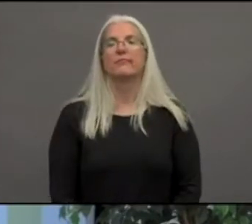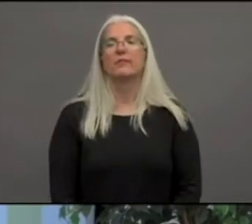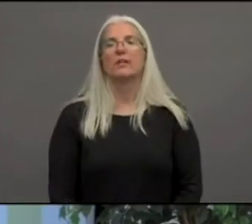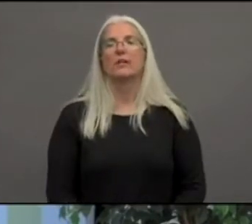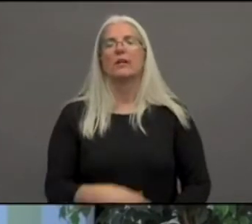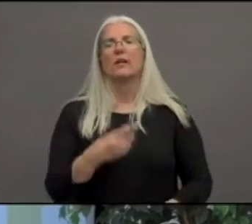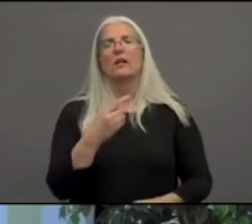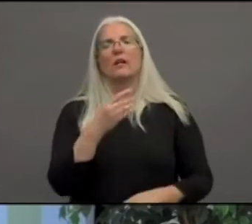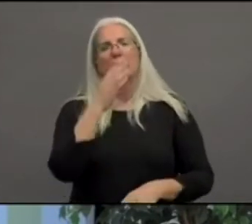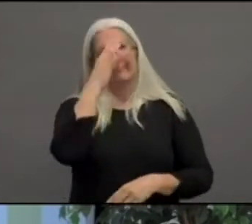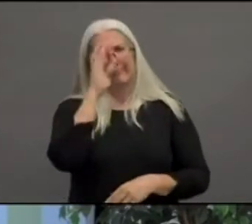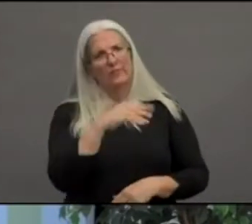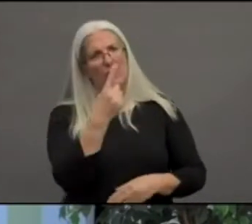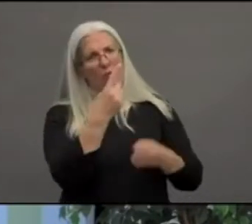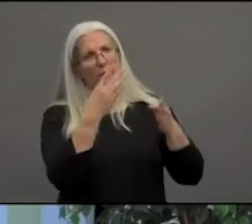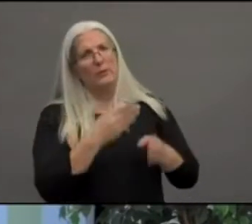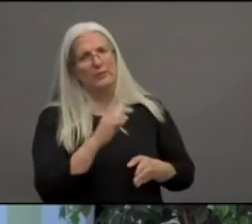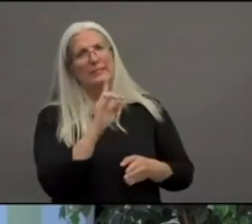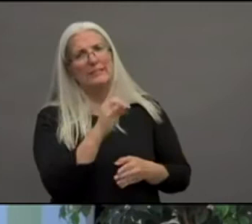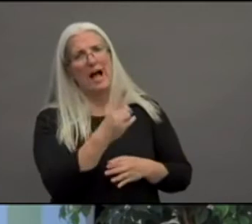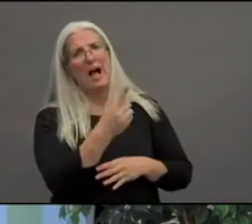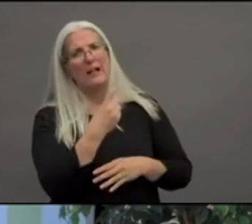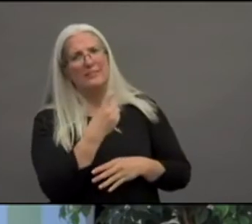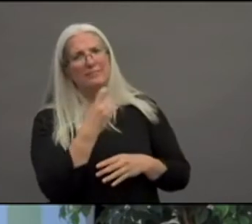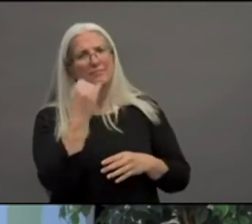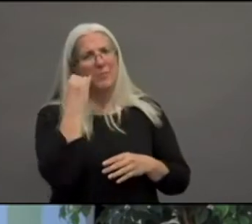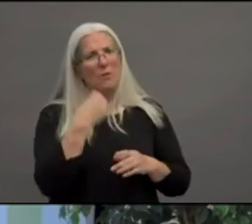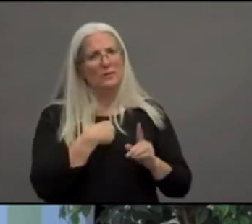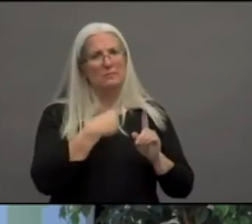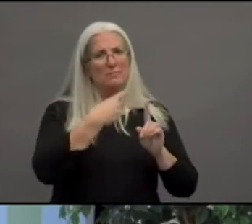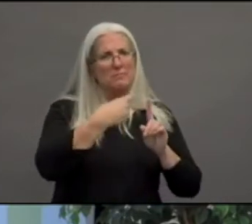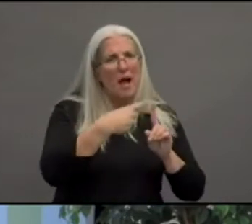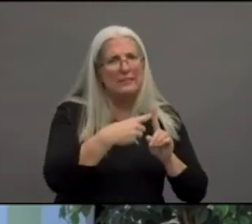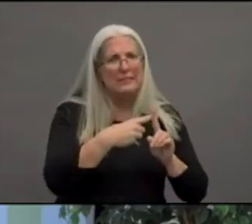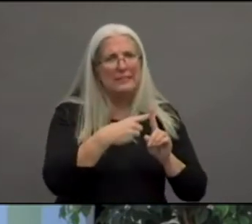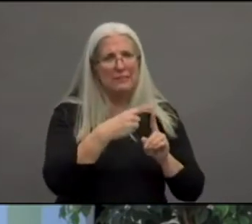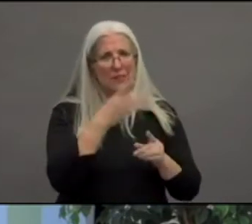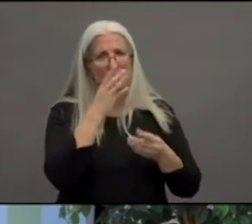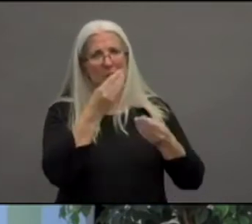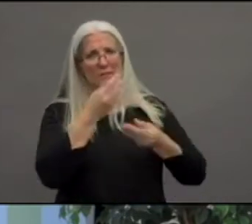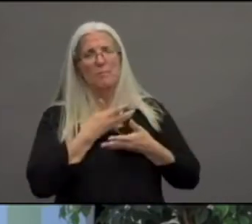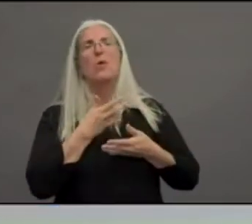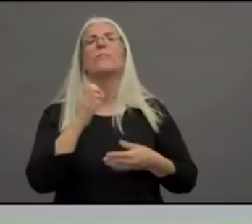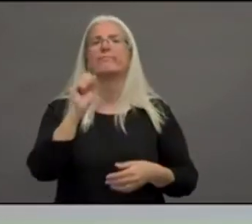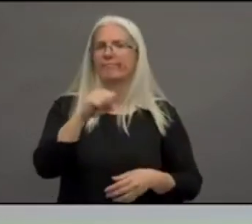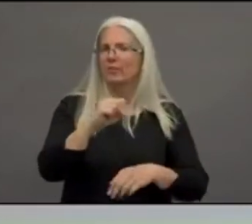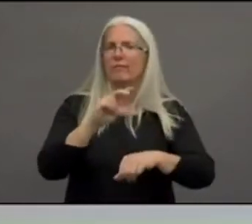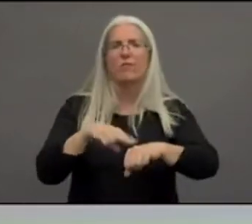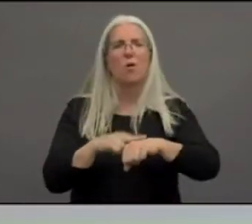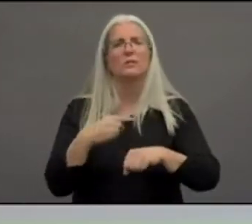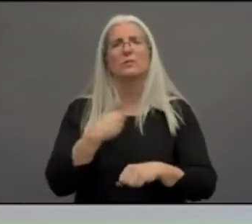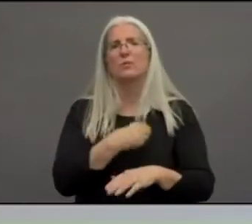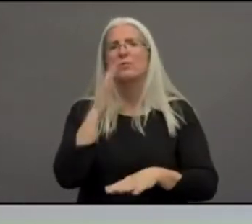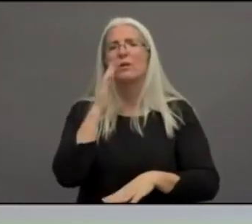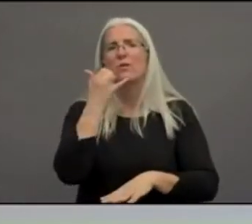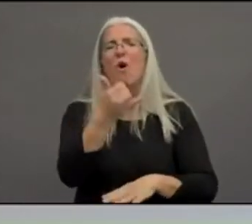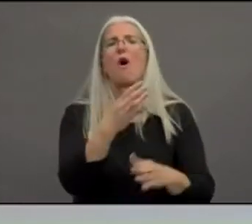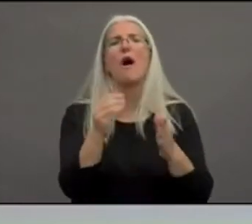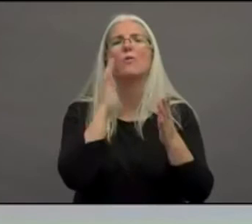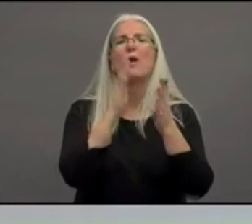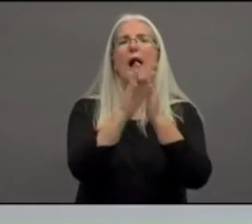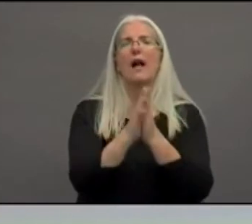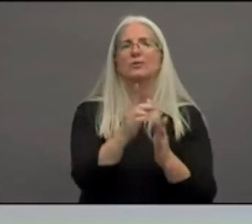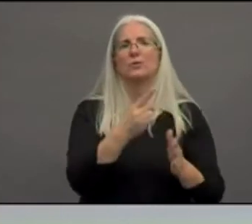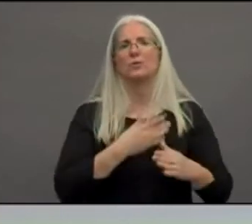test positive, you're going to be notified, and that's when you want to go into self-isolation. And of course, you'll reach out to your healthcare